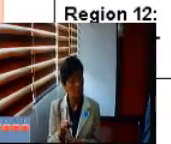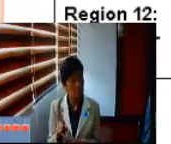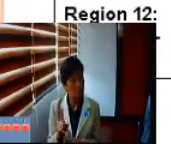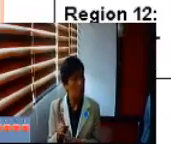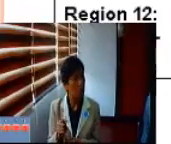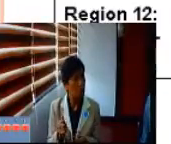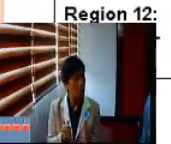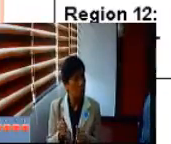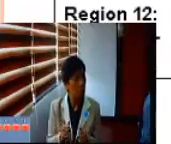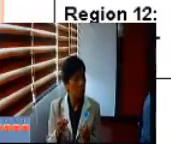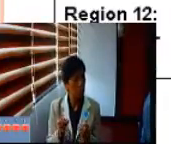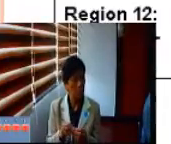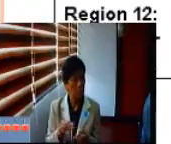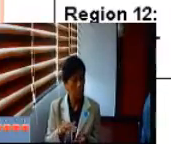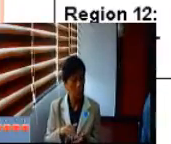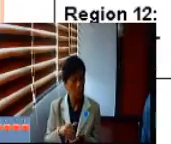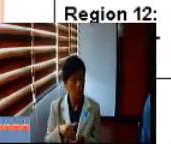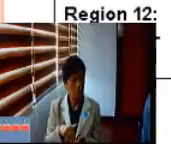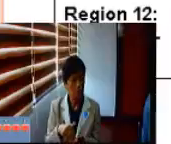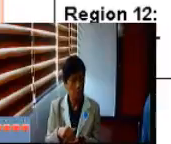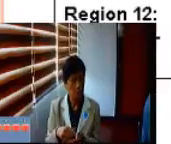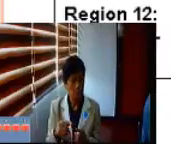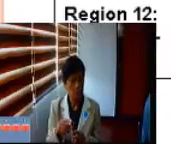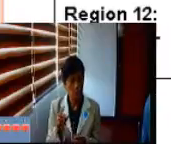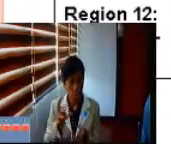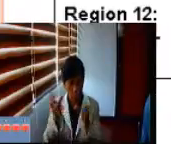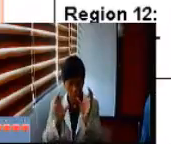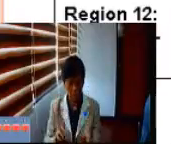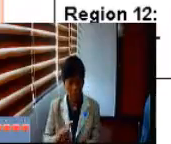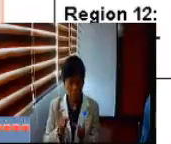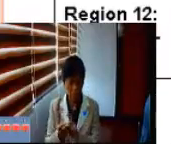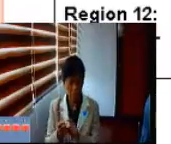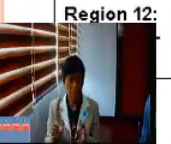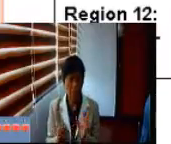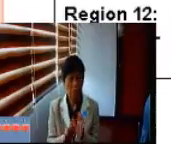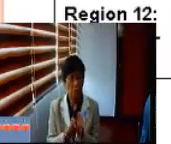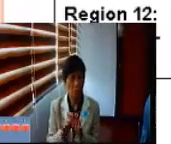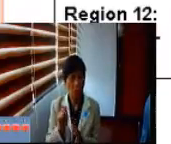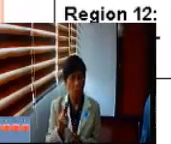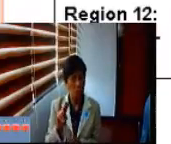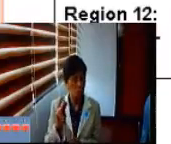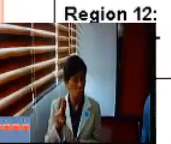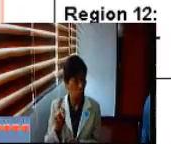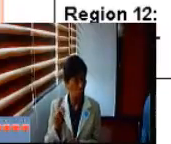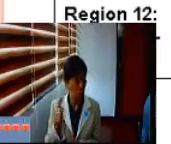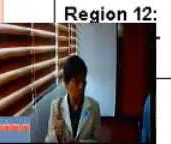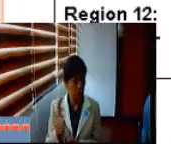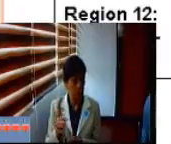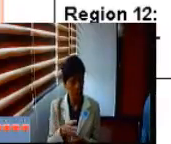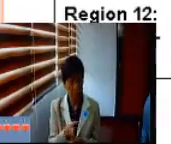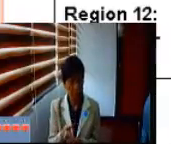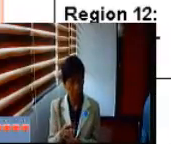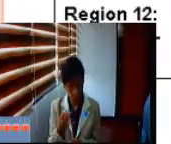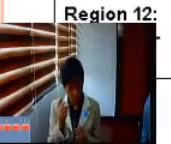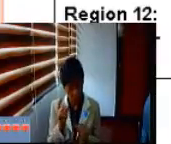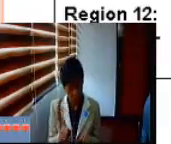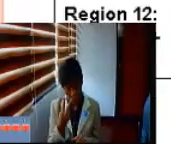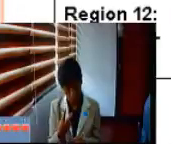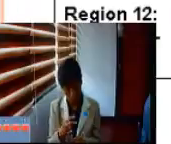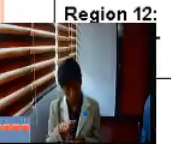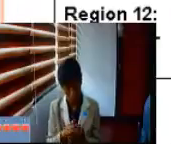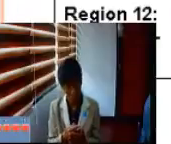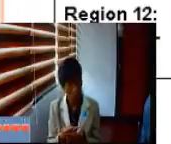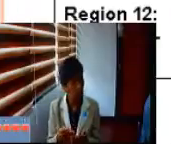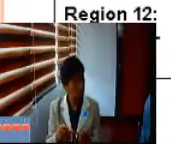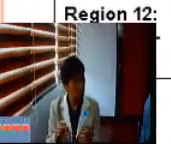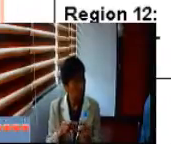vulnerable to climate change in terms of the tuna fishers, for example. And as you can see, some areas have low vulnerability